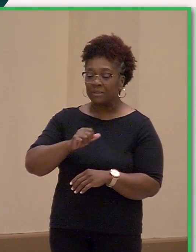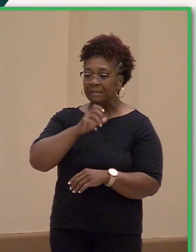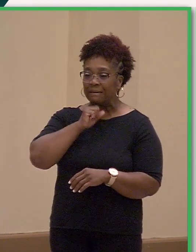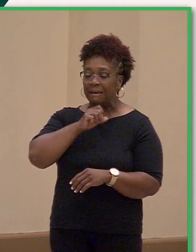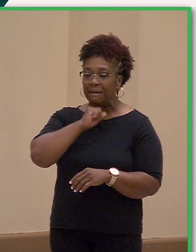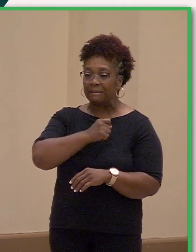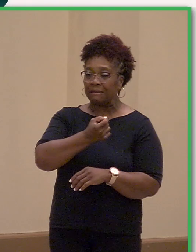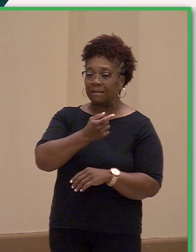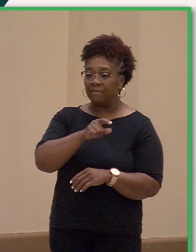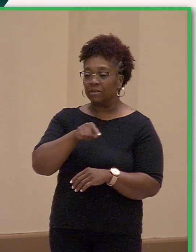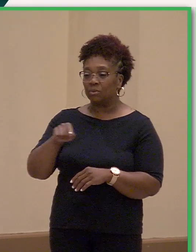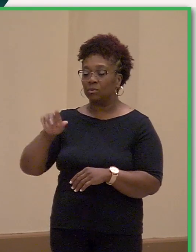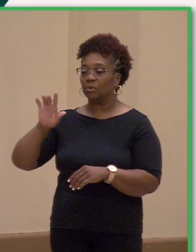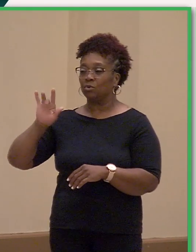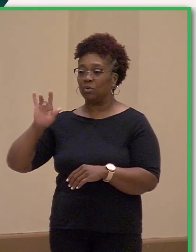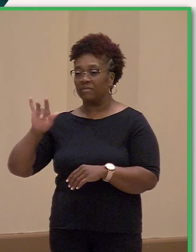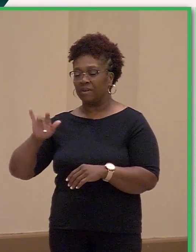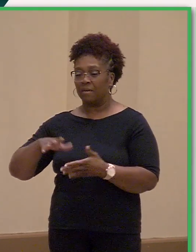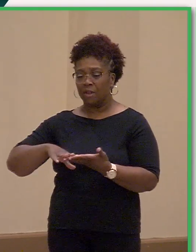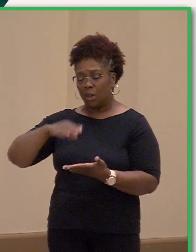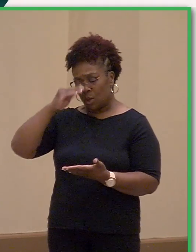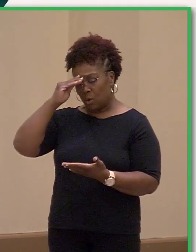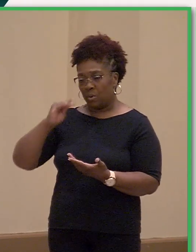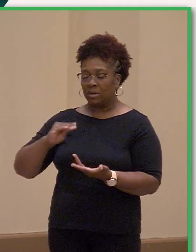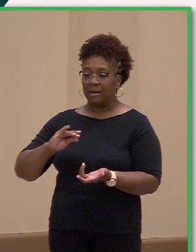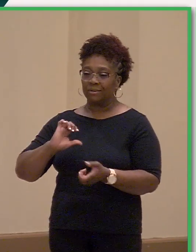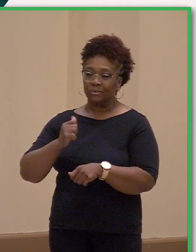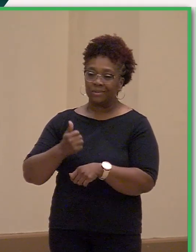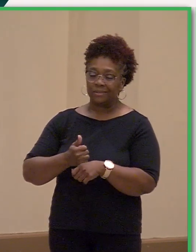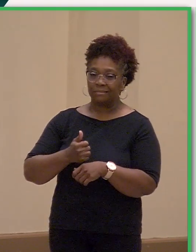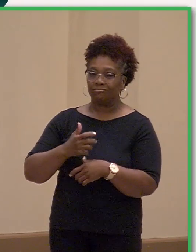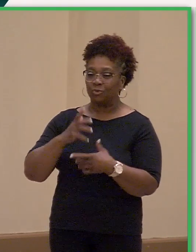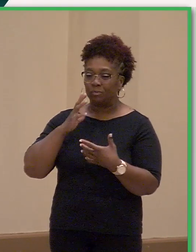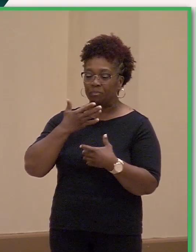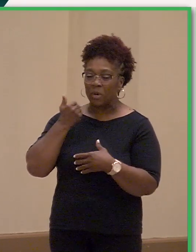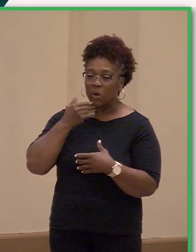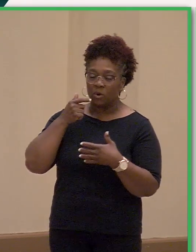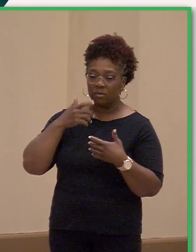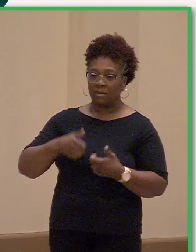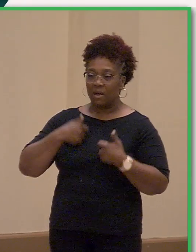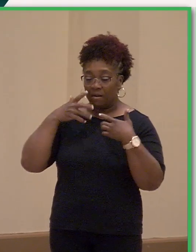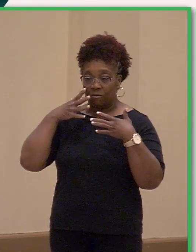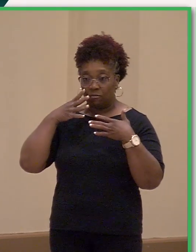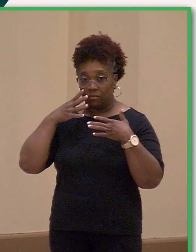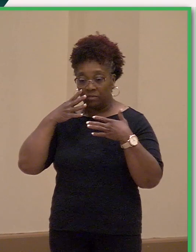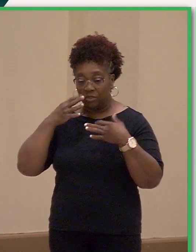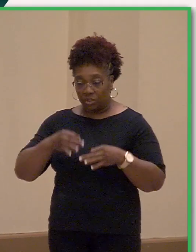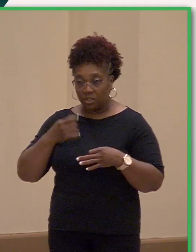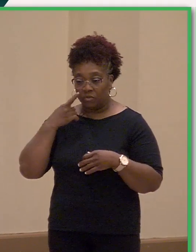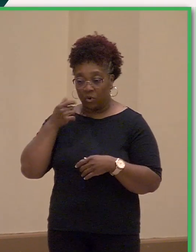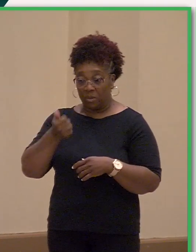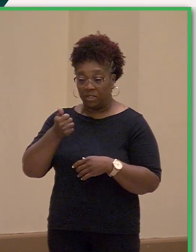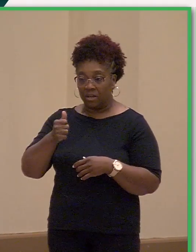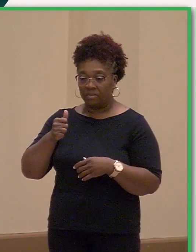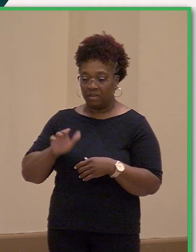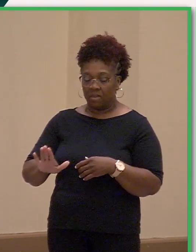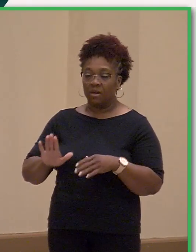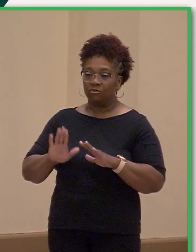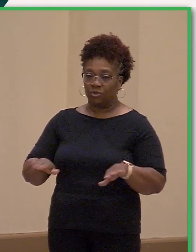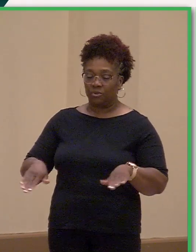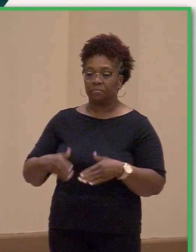ages of 11 and 25 to learn how to establish better life choices for their lives and their children's lives as well. Some of